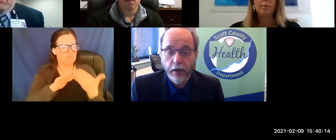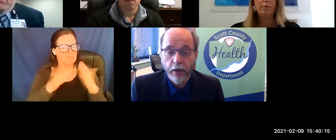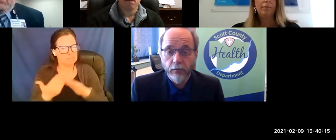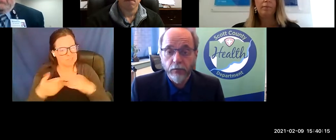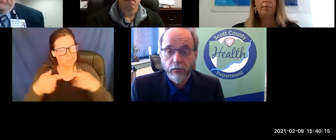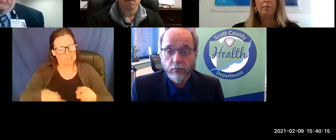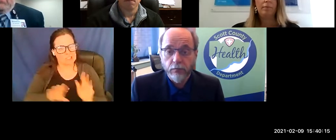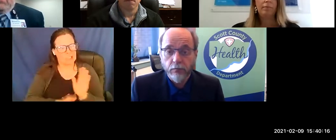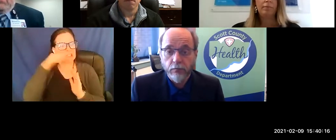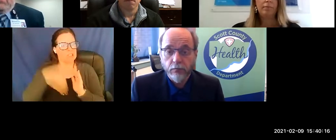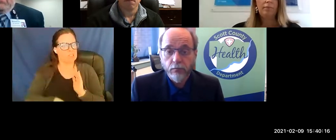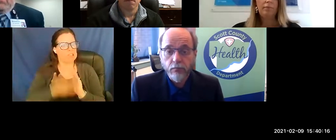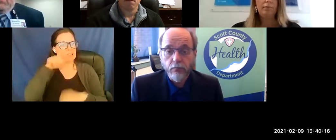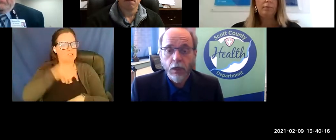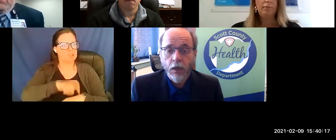turbulent times.